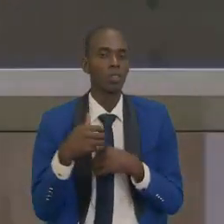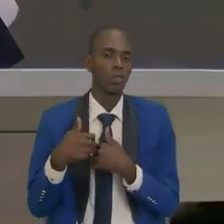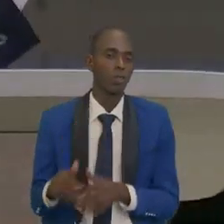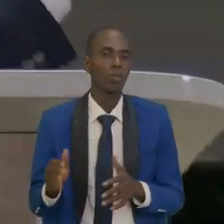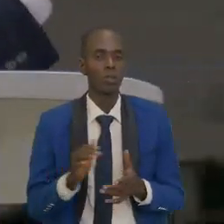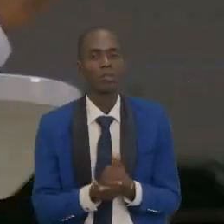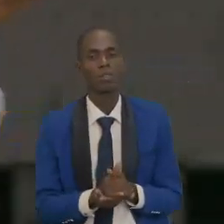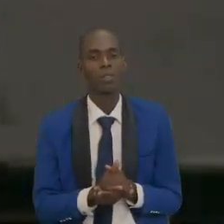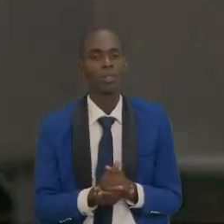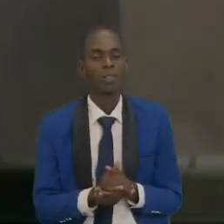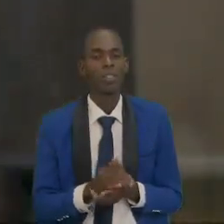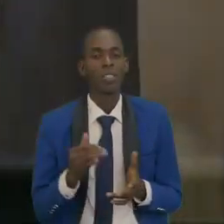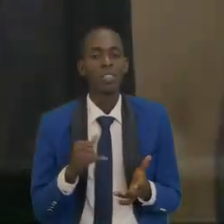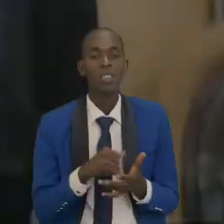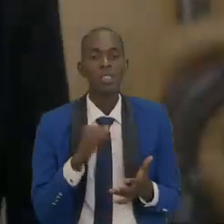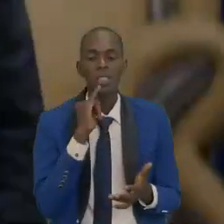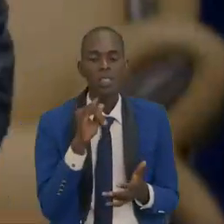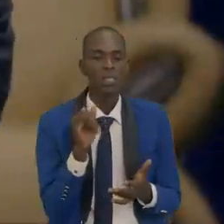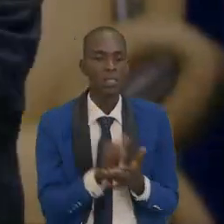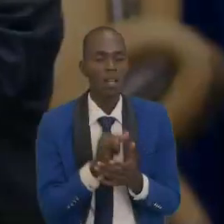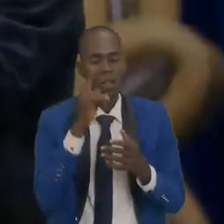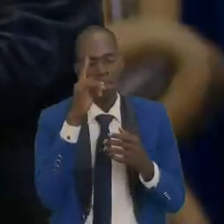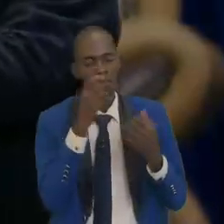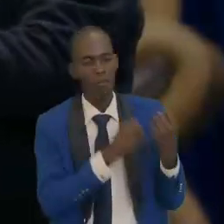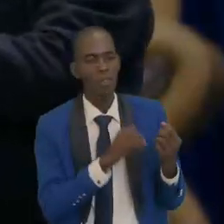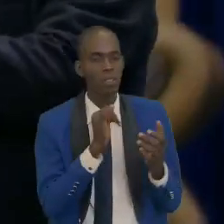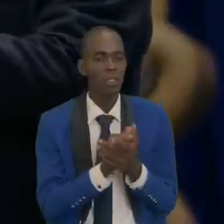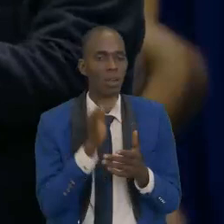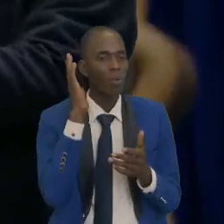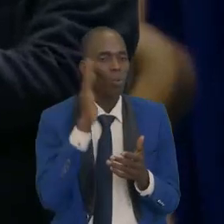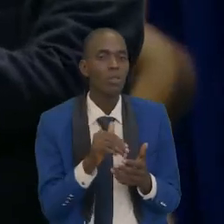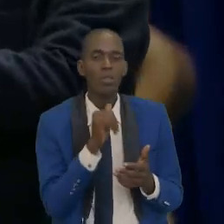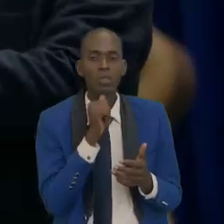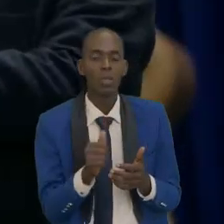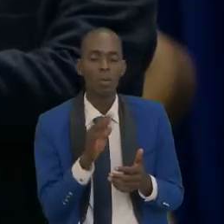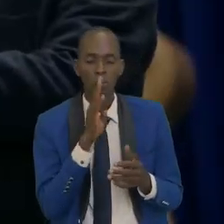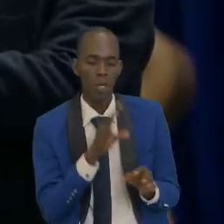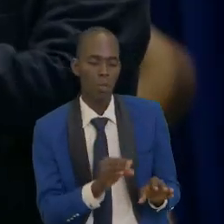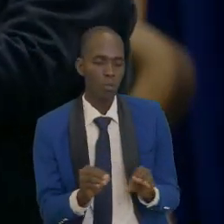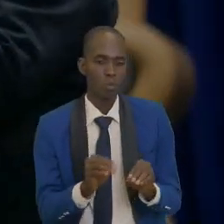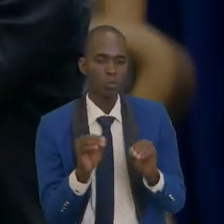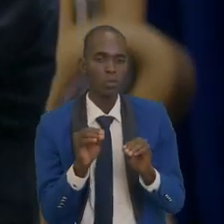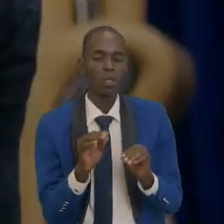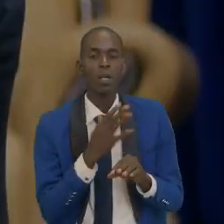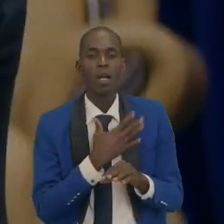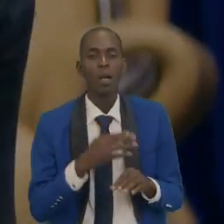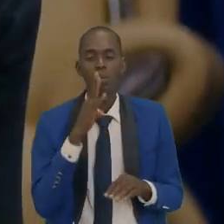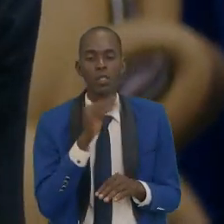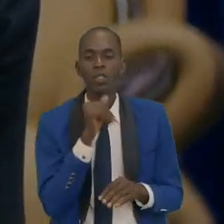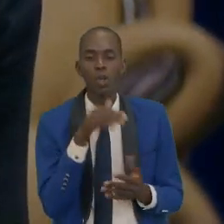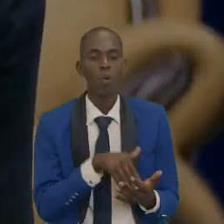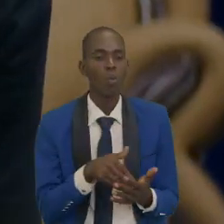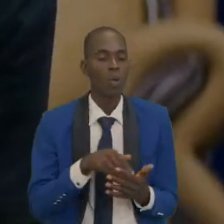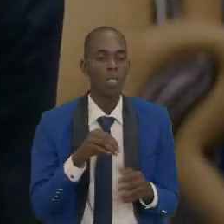it's the faith that will not stagger and be not weak in faith you can see